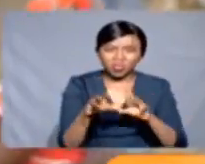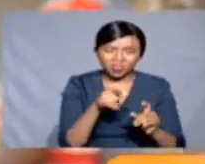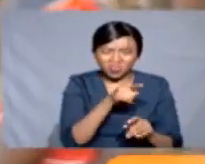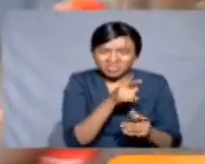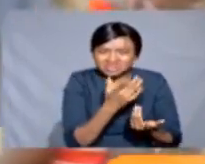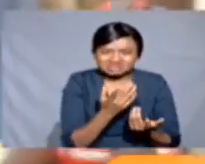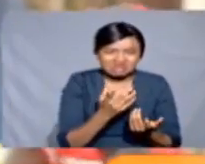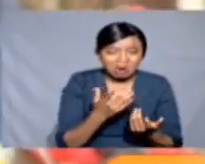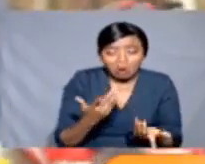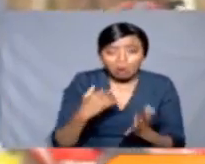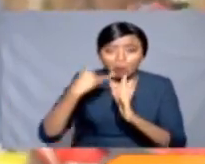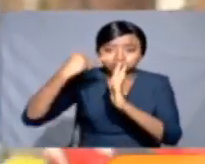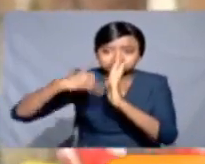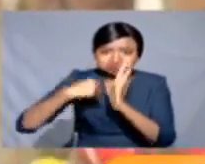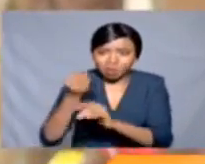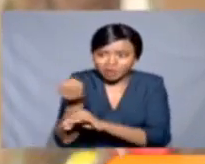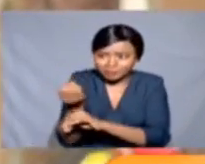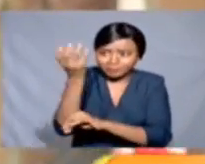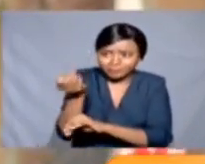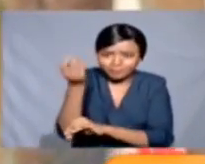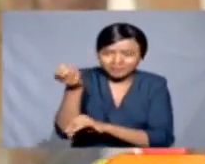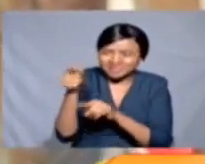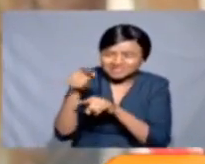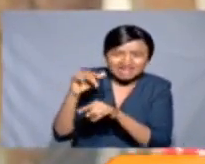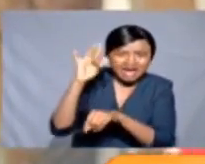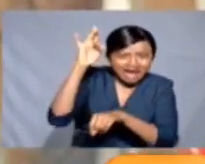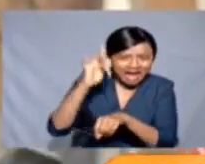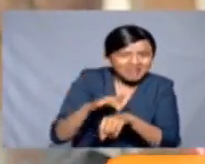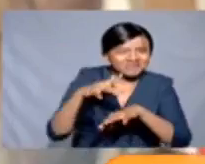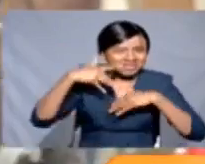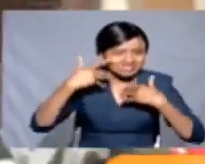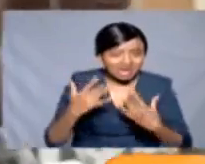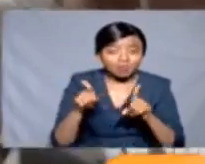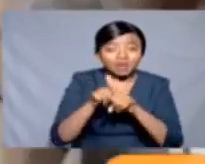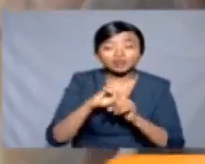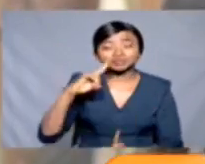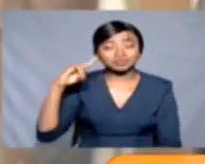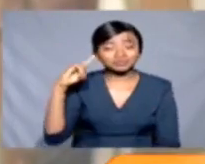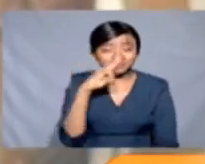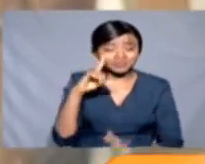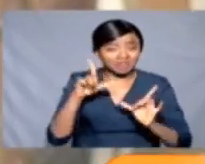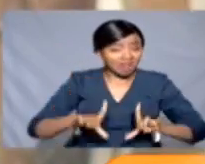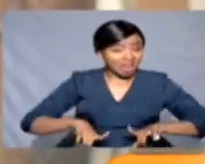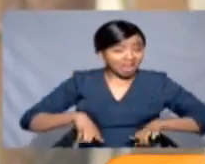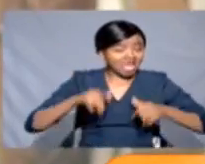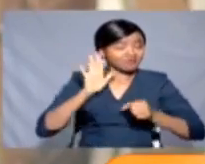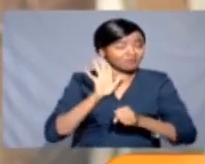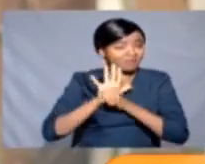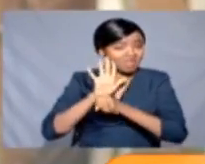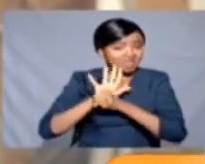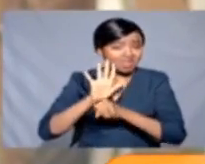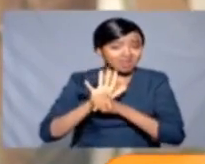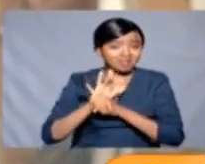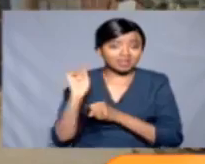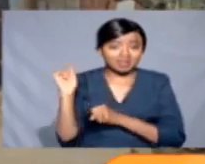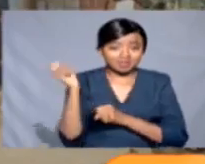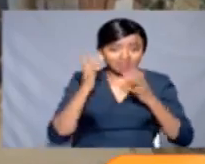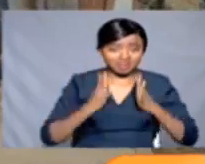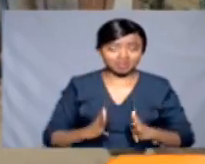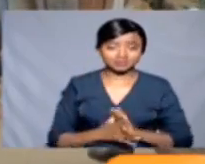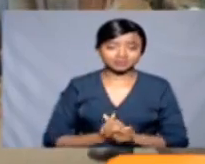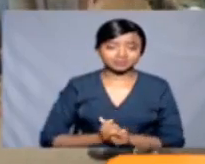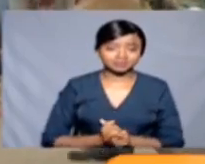and industrial emissions are threatening and endangering the lives of many city dwellers.